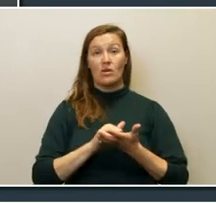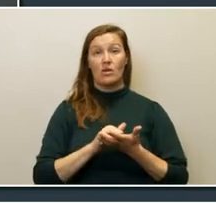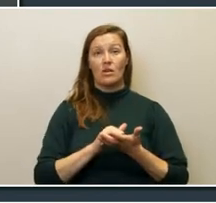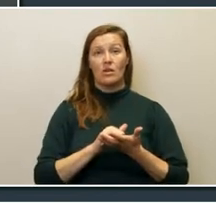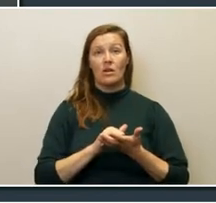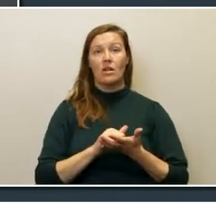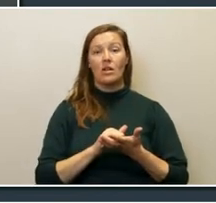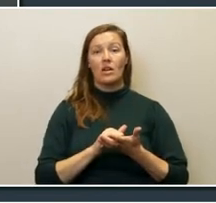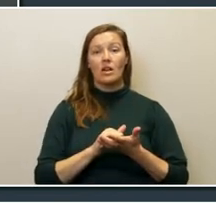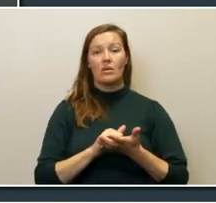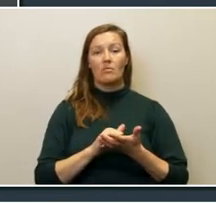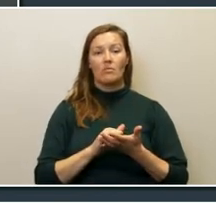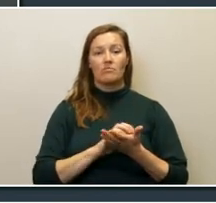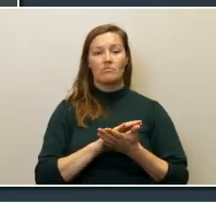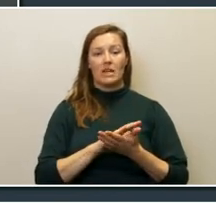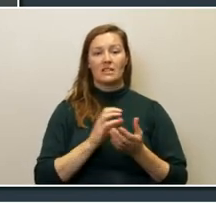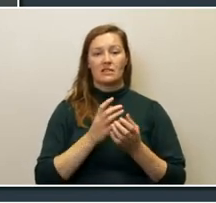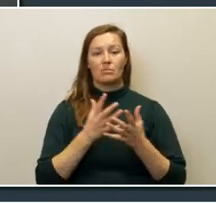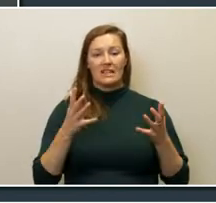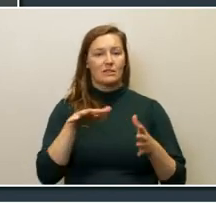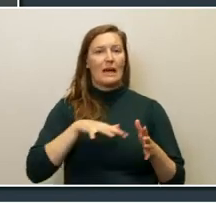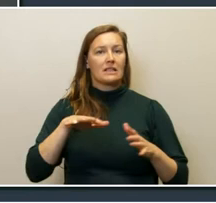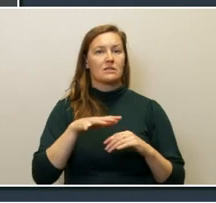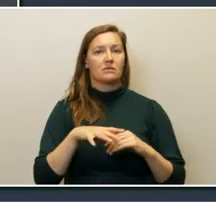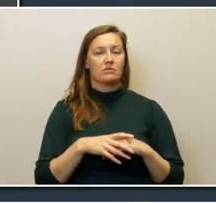lot of potential car parks.